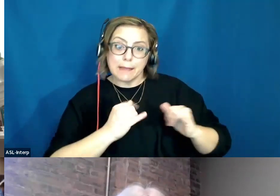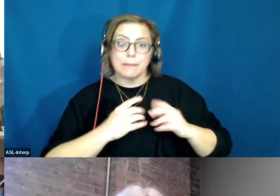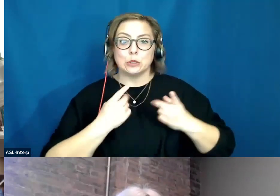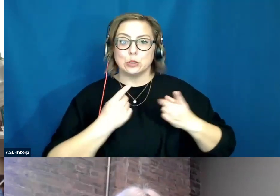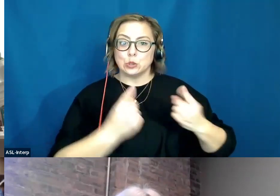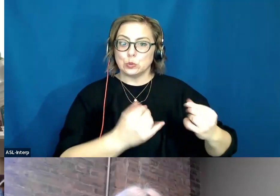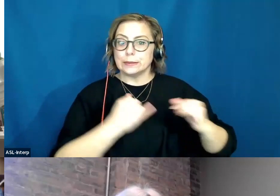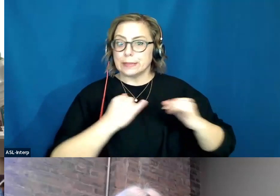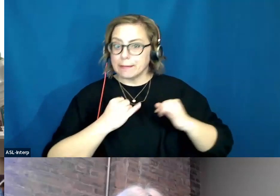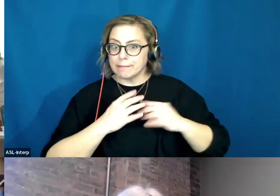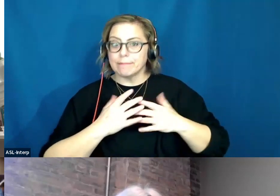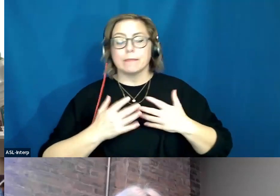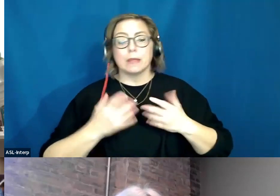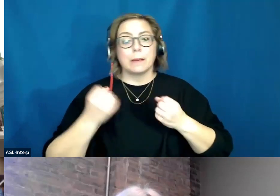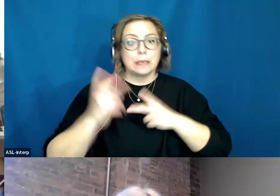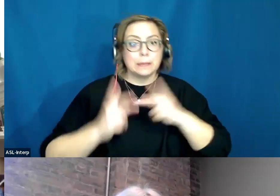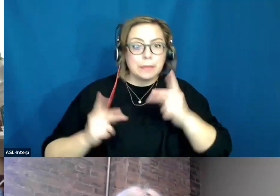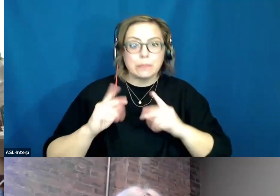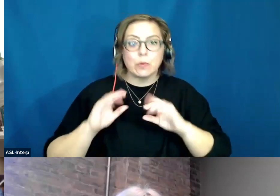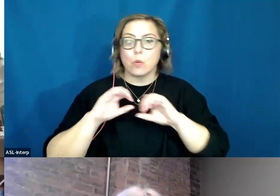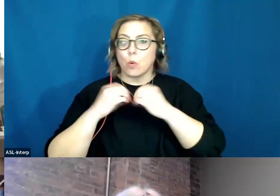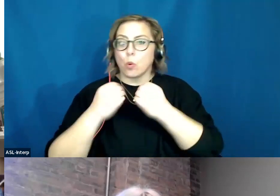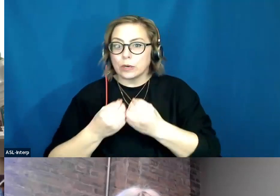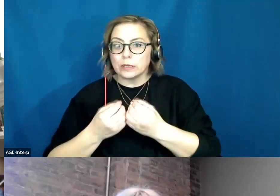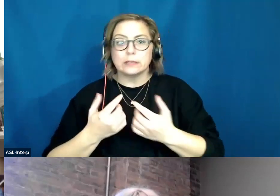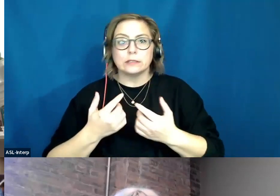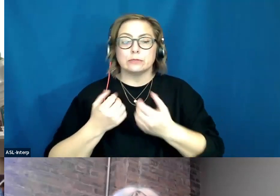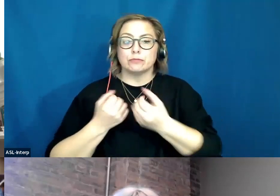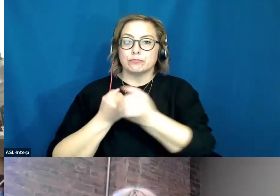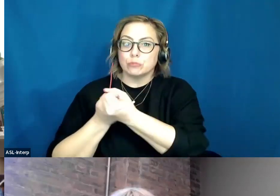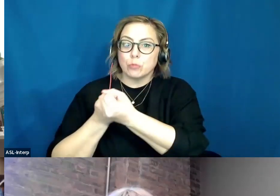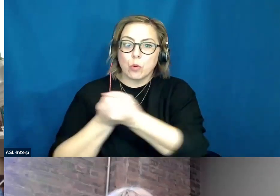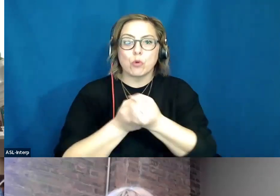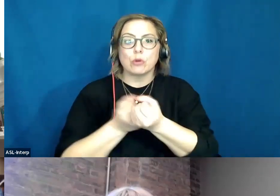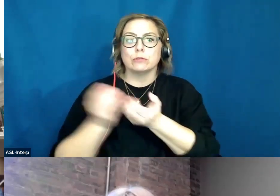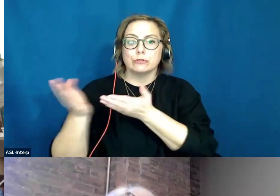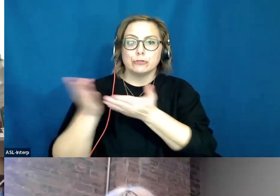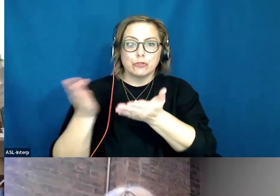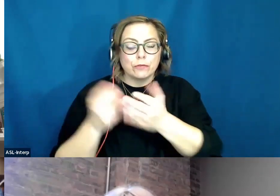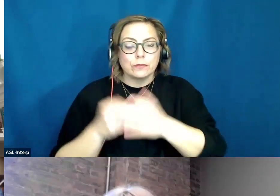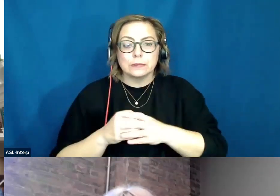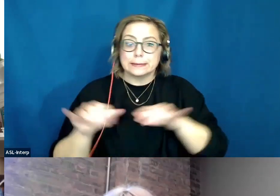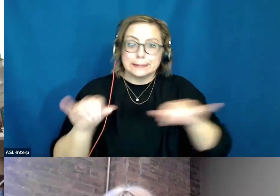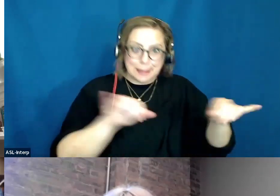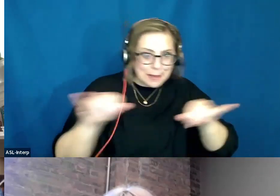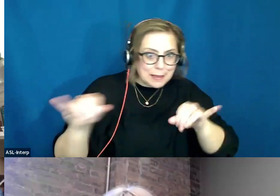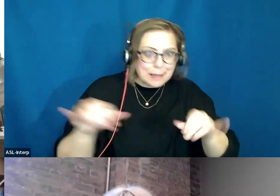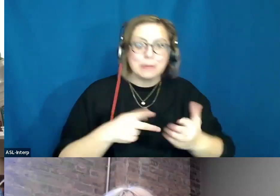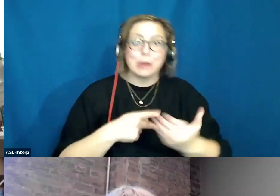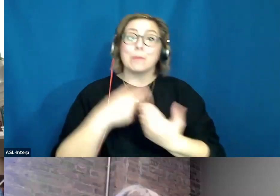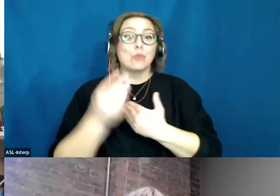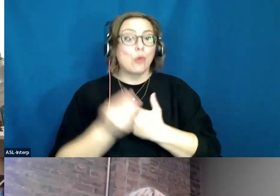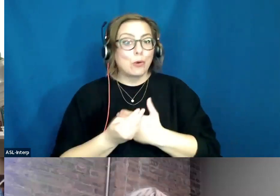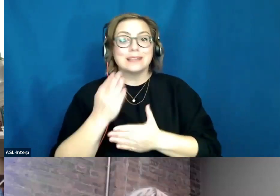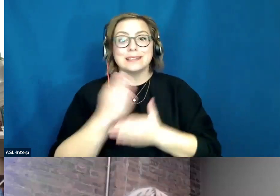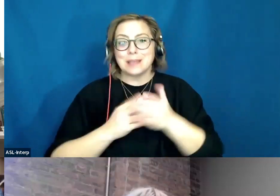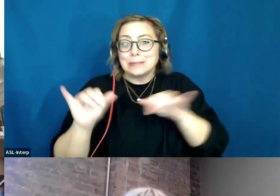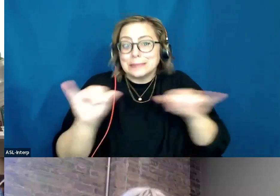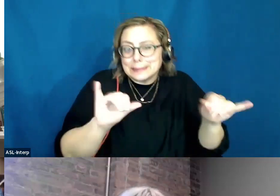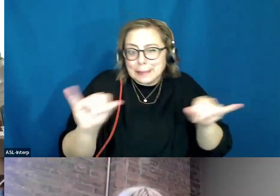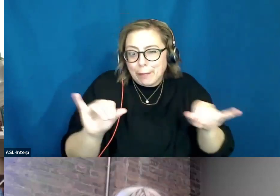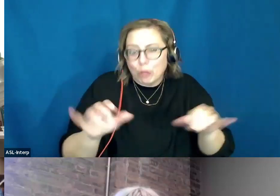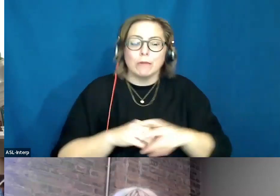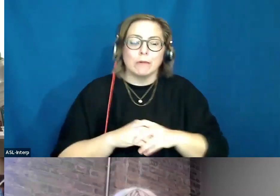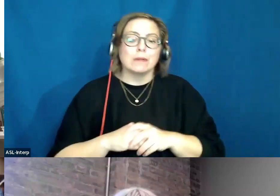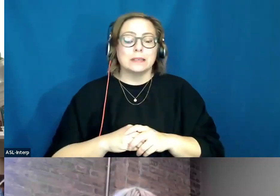of people and organizations that we serve in common. We have programs that look very similar. The main difference,